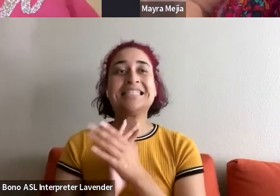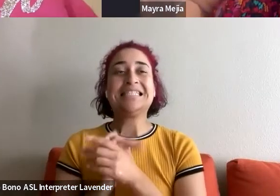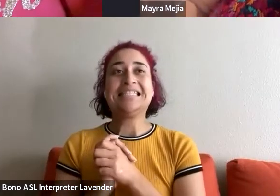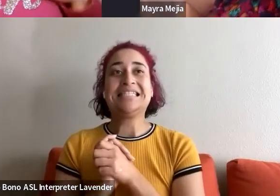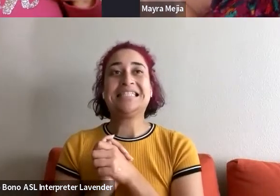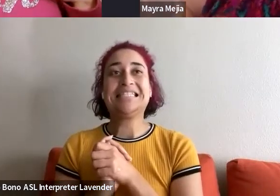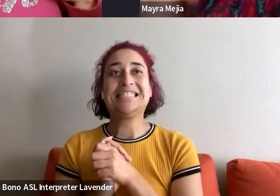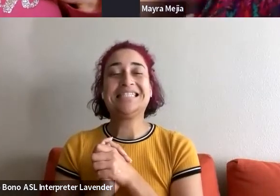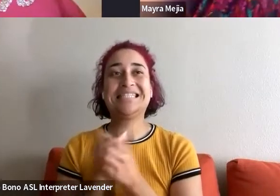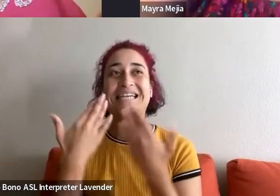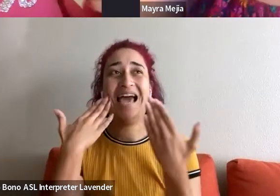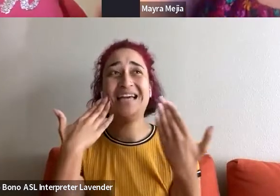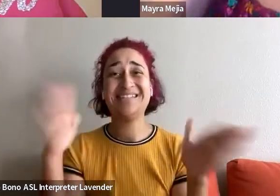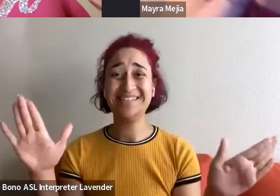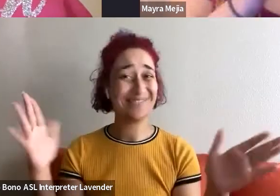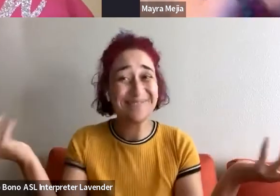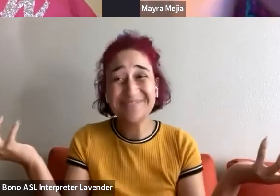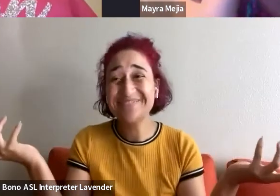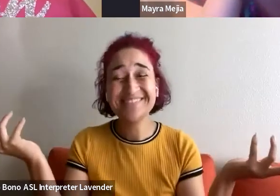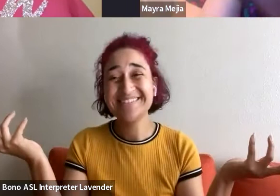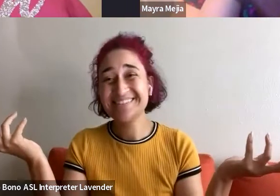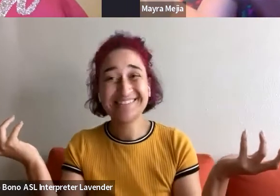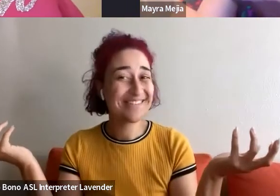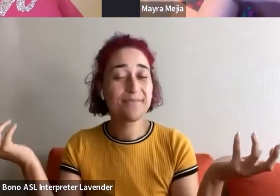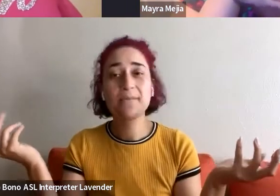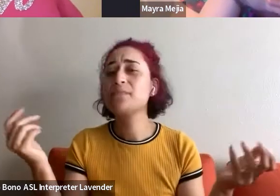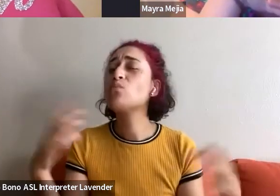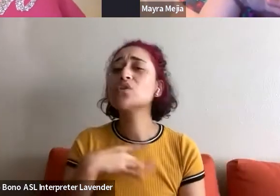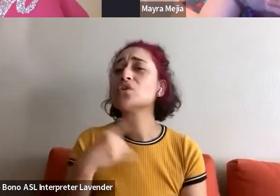I don't even know. I'd like to do, like,